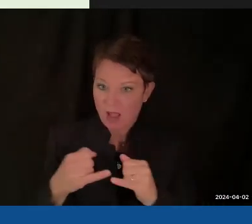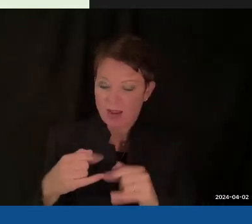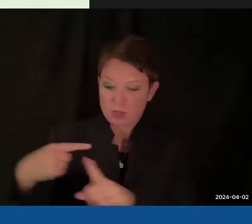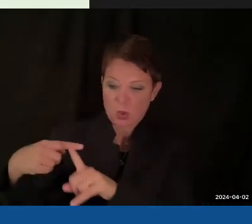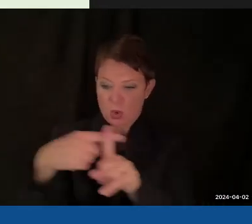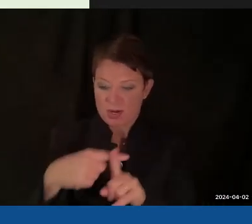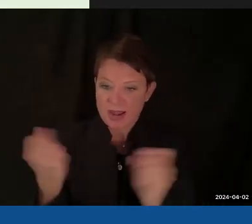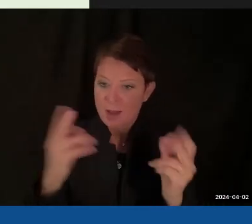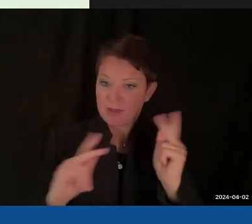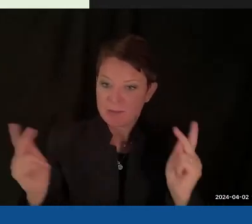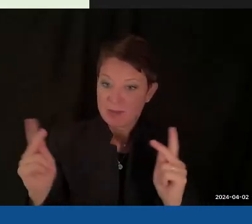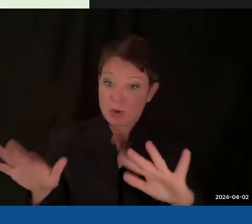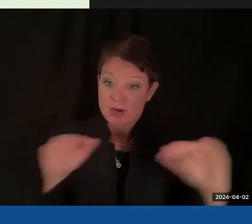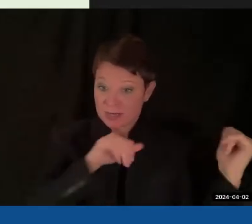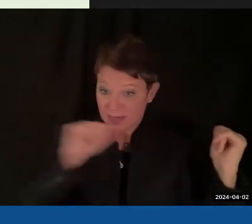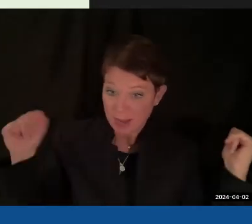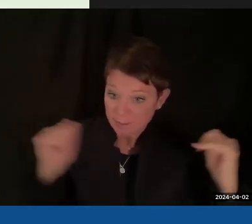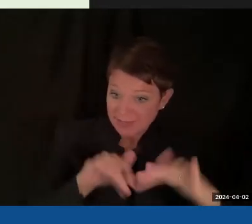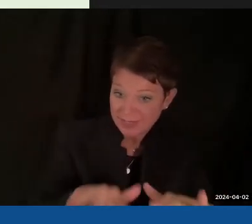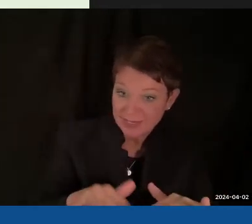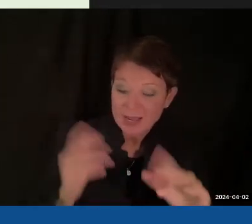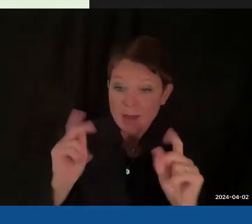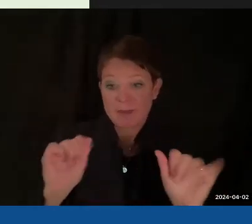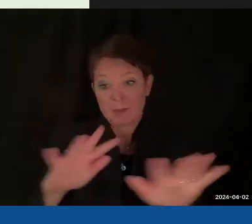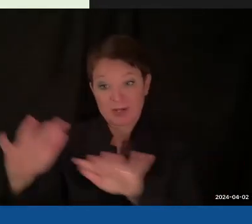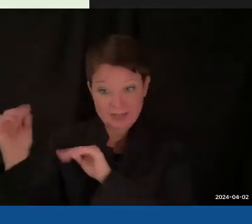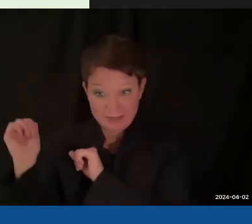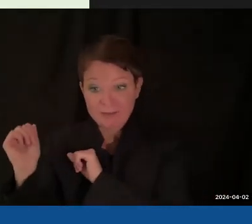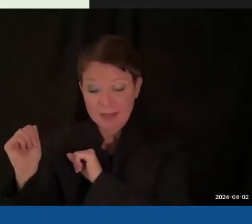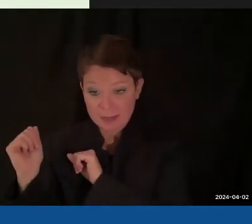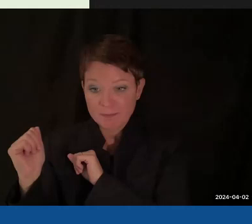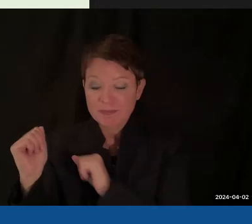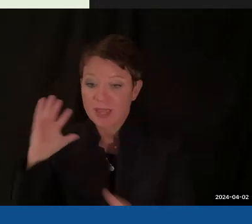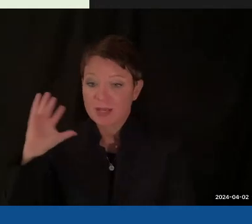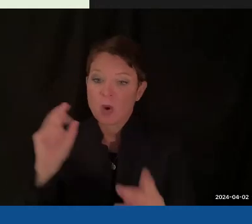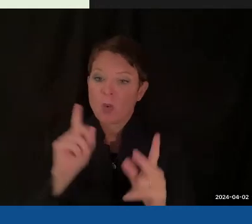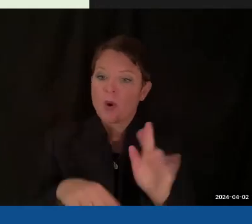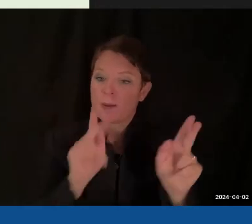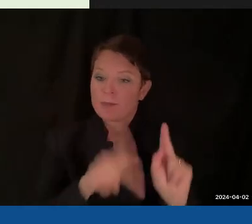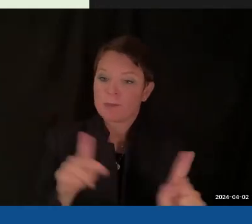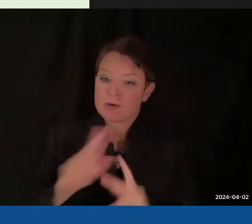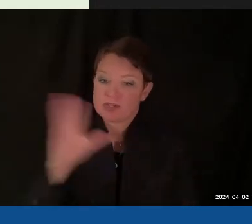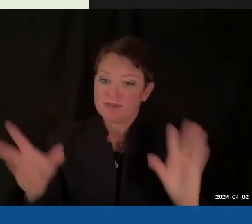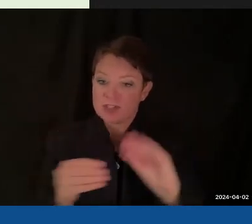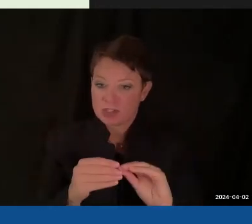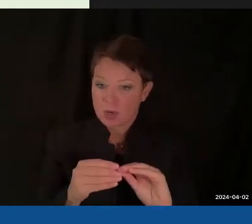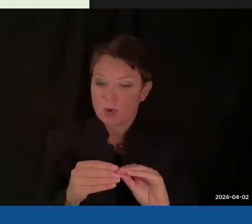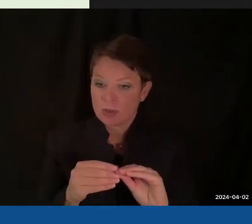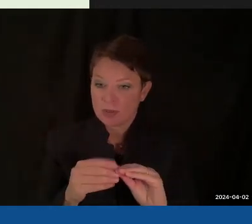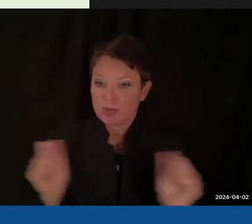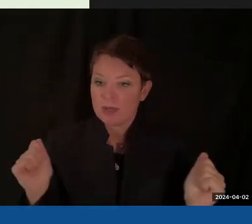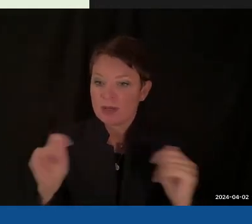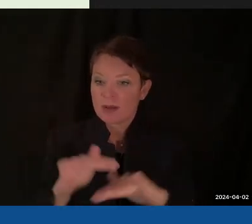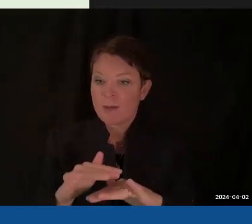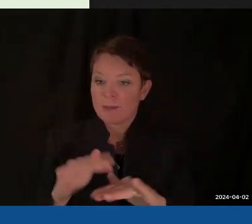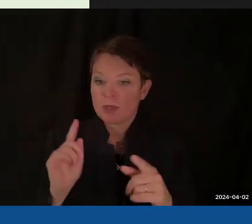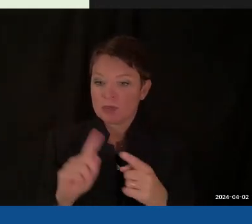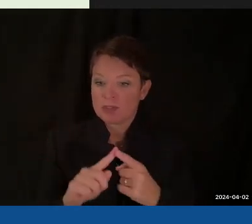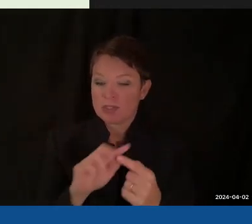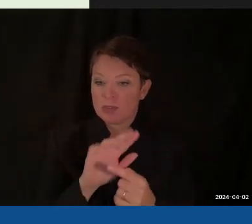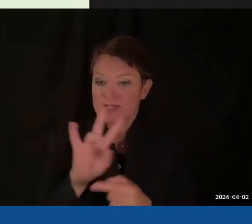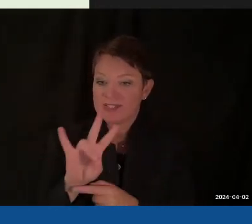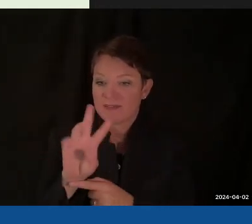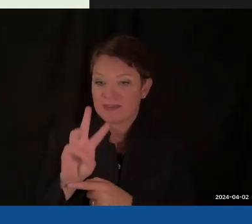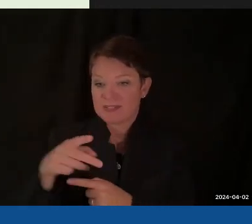how many people are going out, what proportion of that total is the total coming to